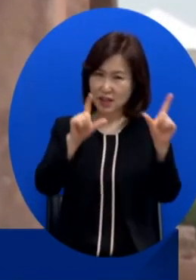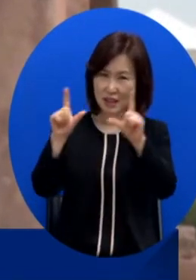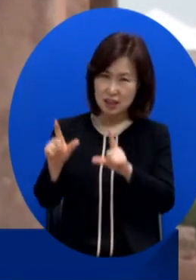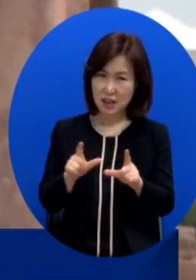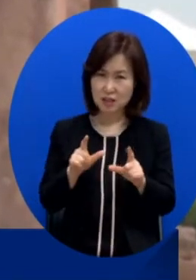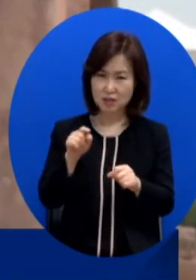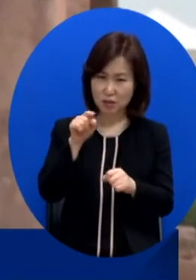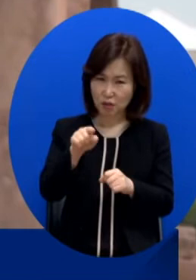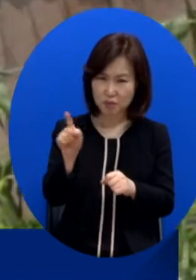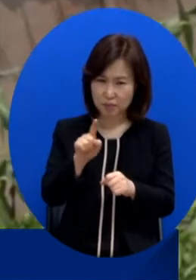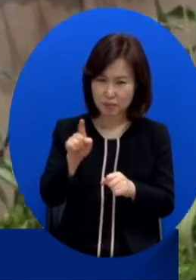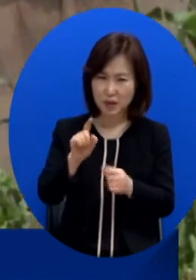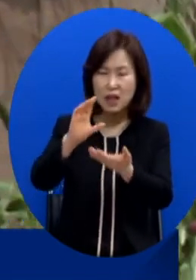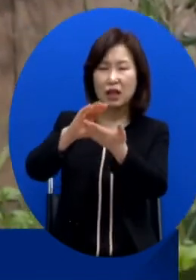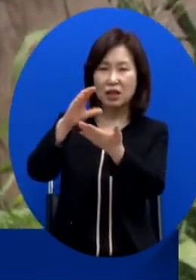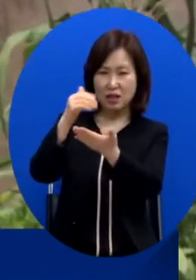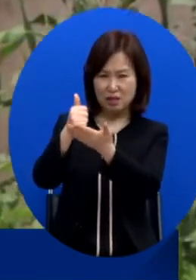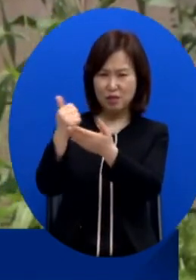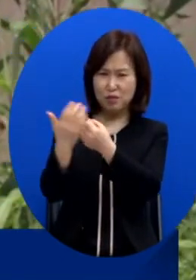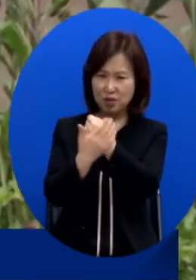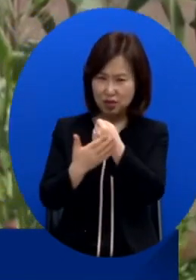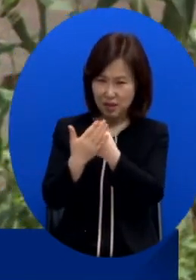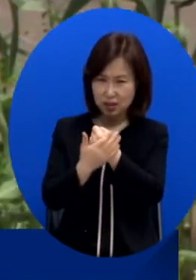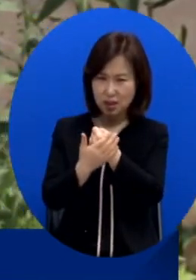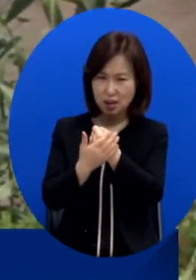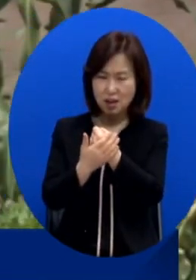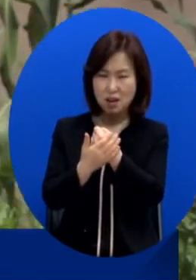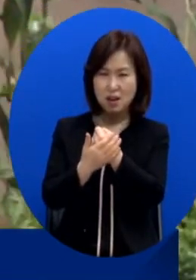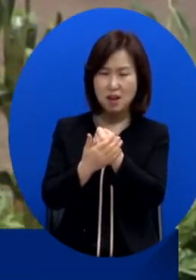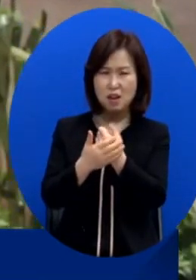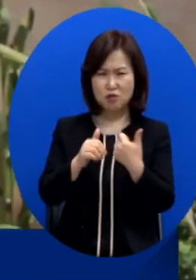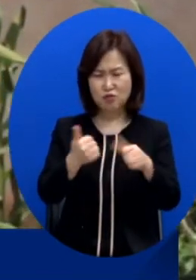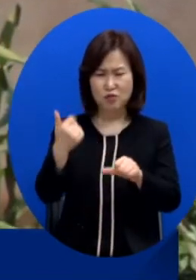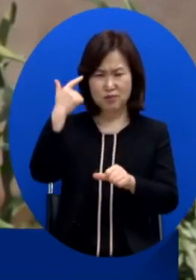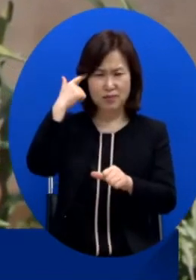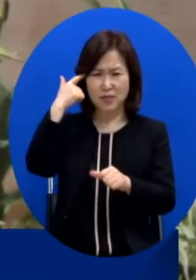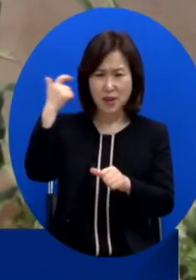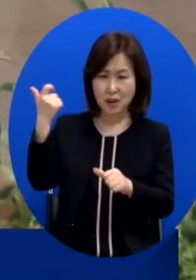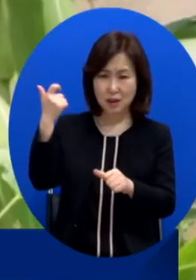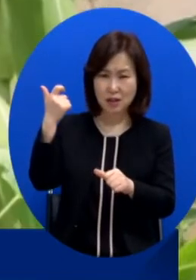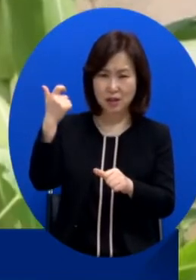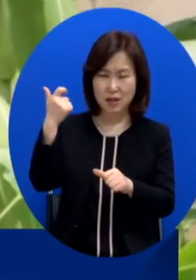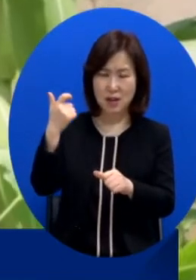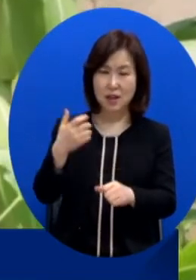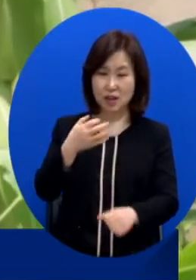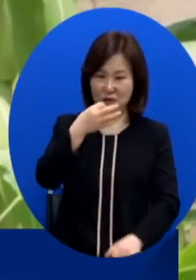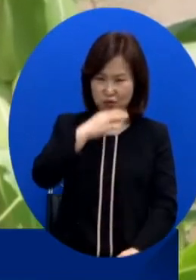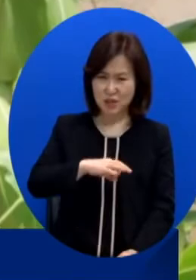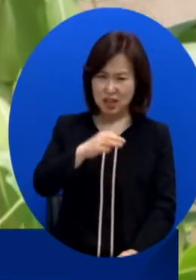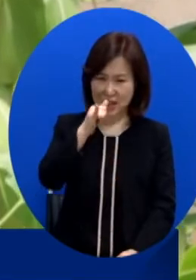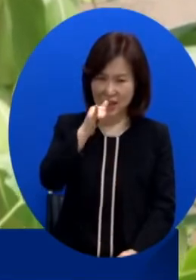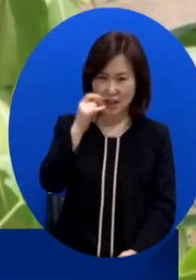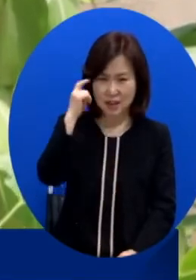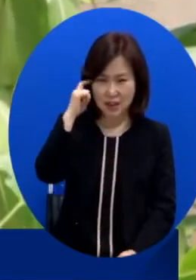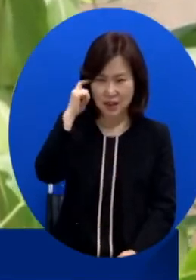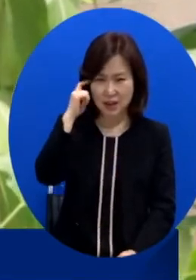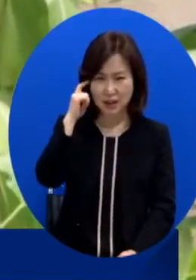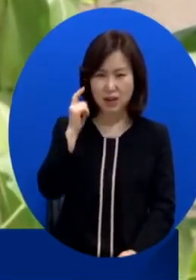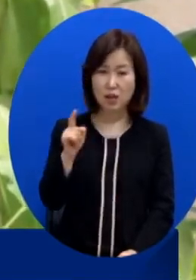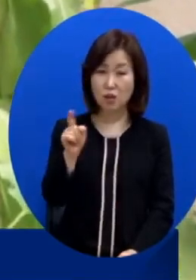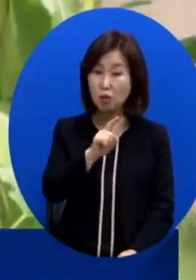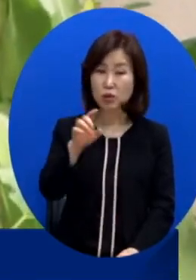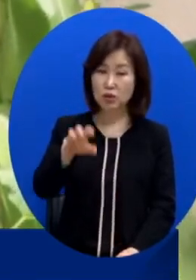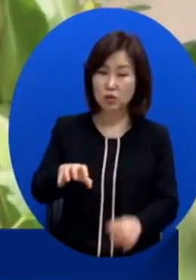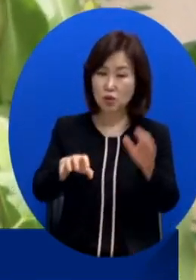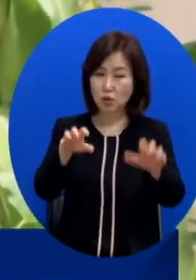Christ, but to die is gain. I could have been somewhere in it, the land of the dead by now. You